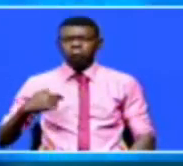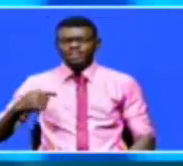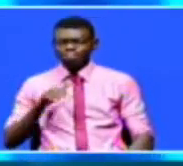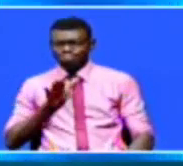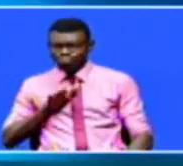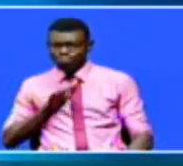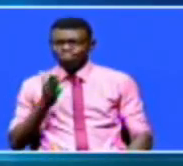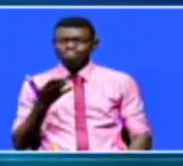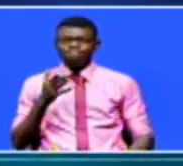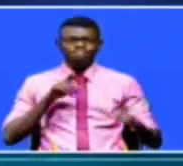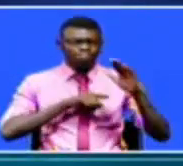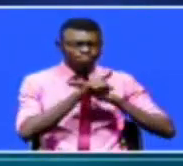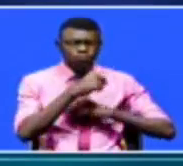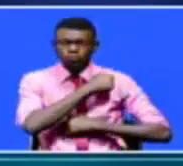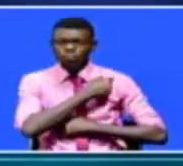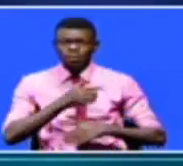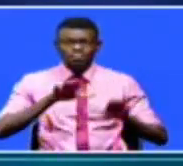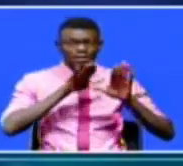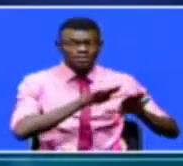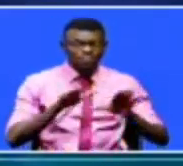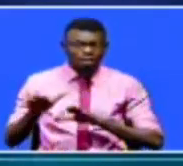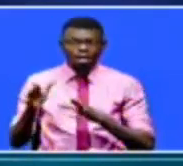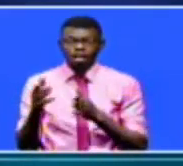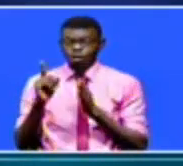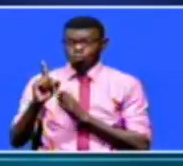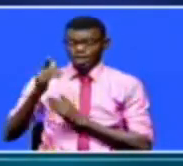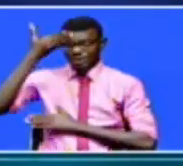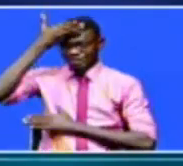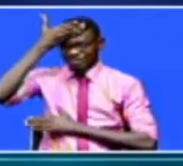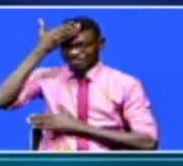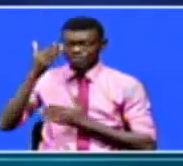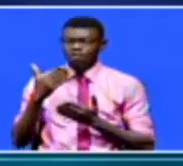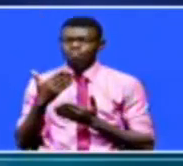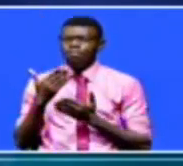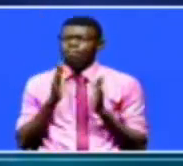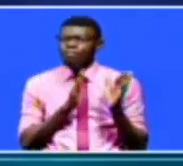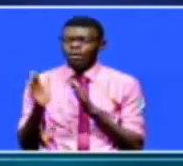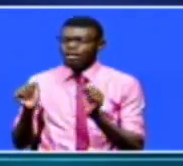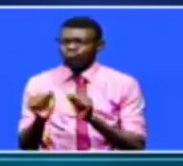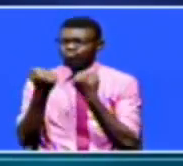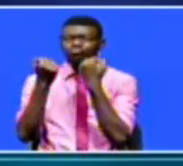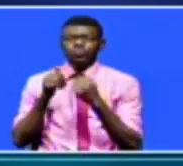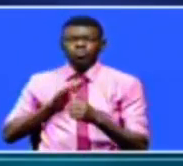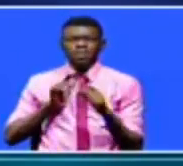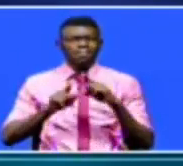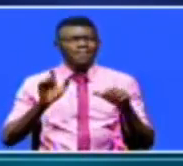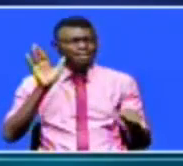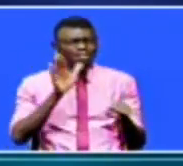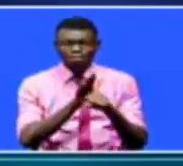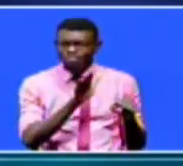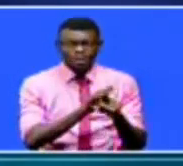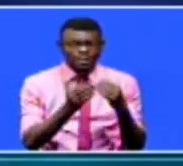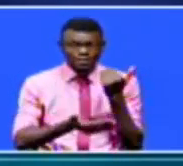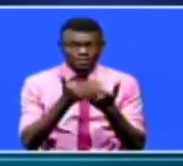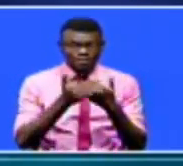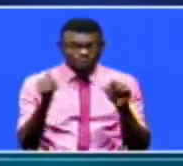And our Dorcas Kile, an unemployed nurse, has decided to come to the rescue of these women. But how many can she attend to? KTN's Najma